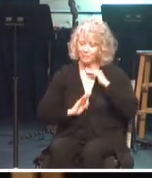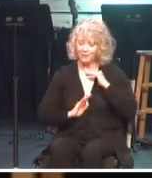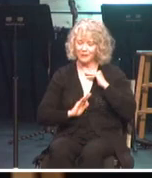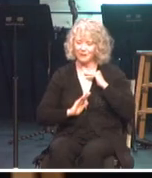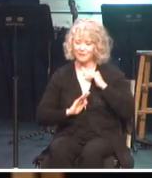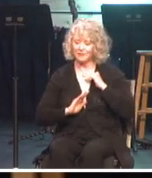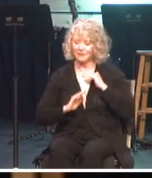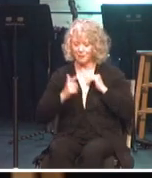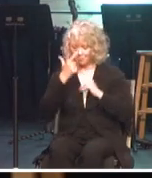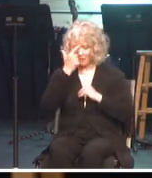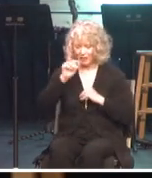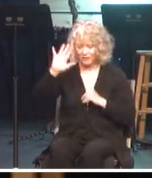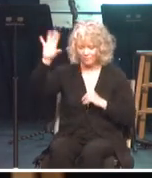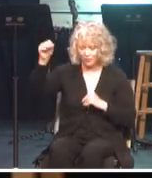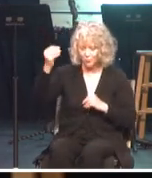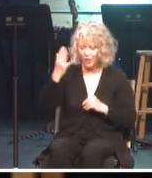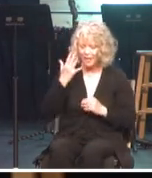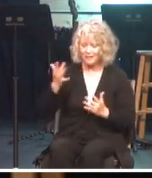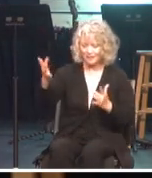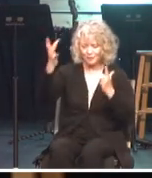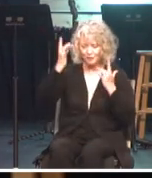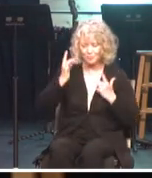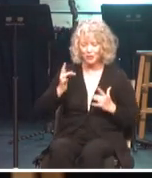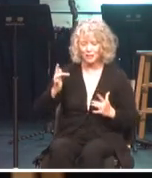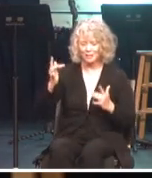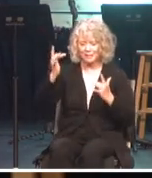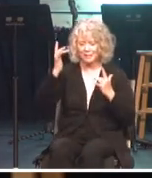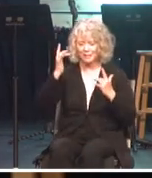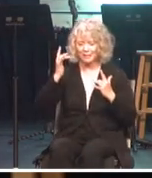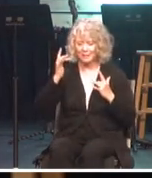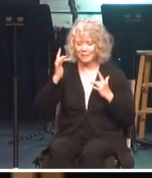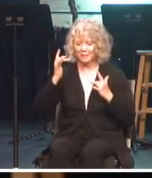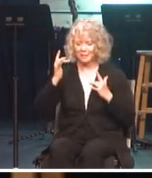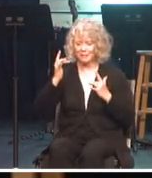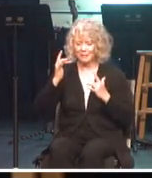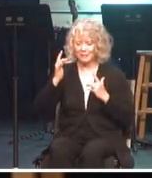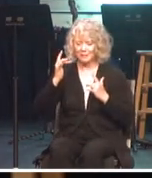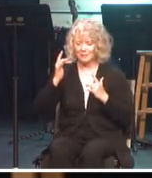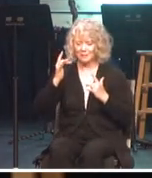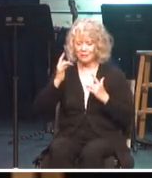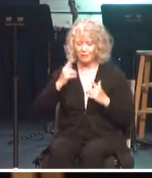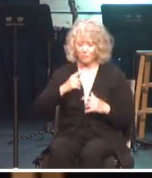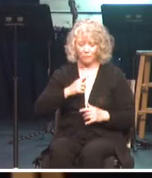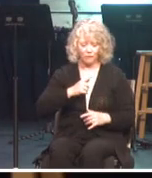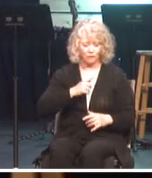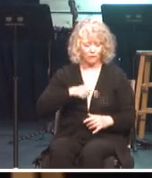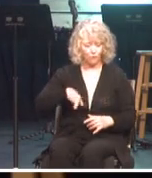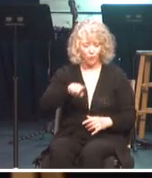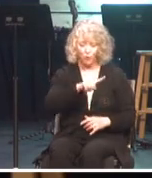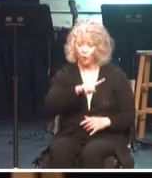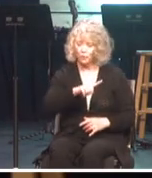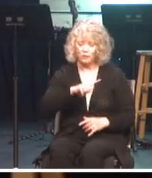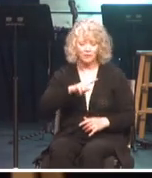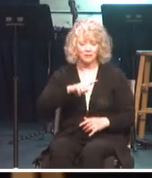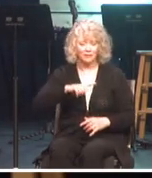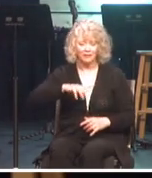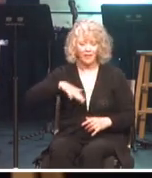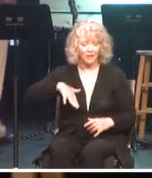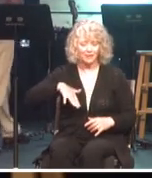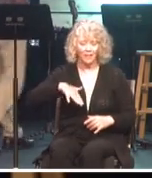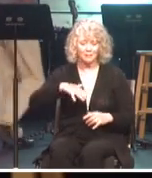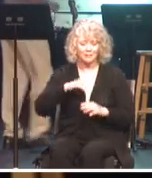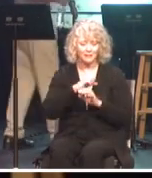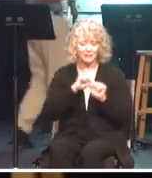I pray, Father, that for those who have never come to you in saving faith, you would draw